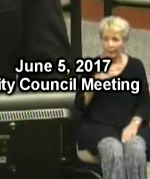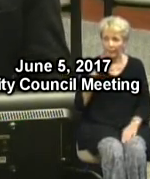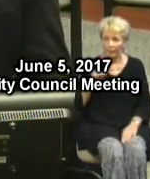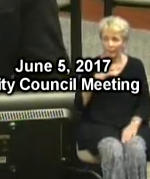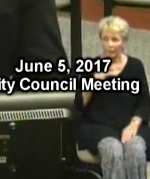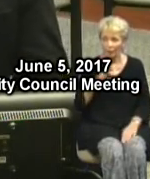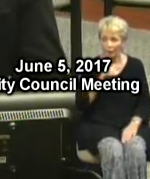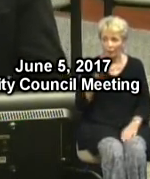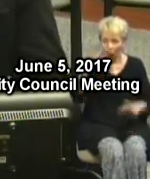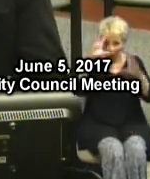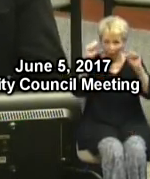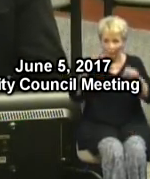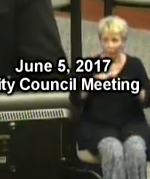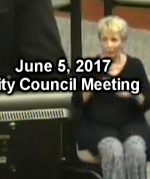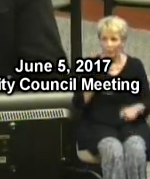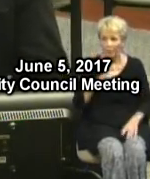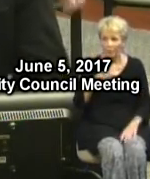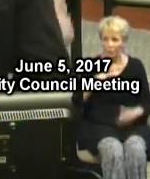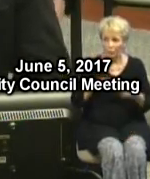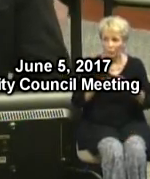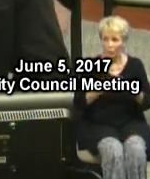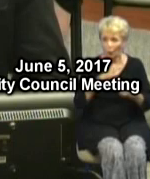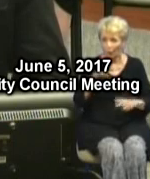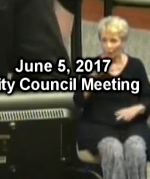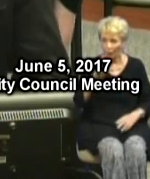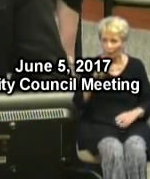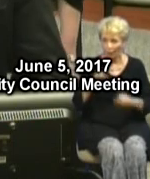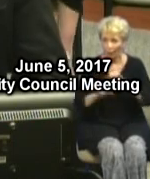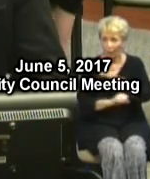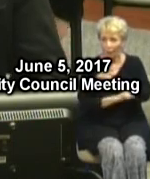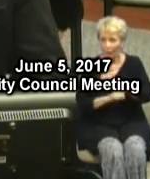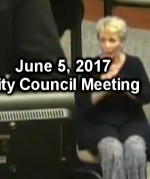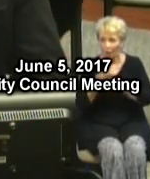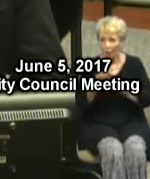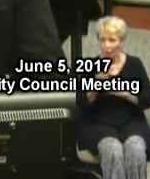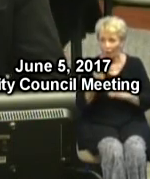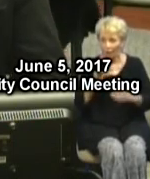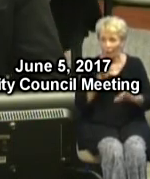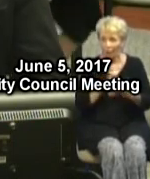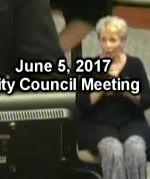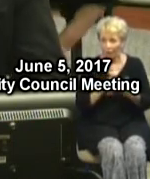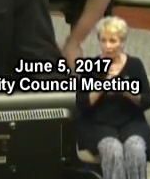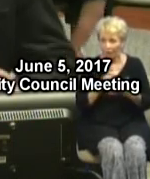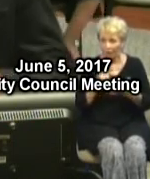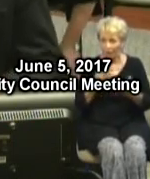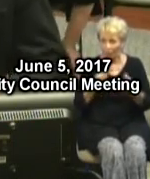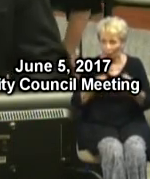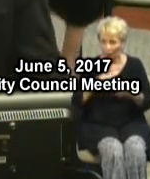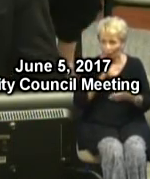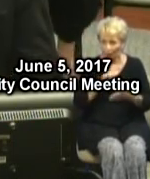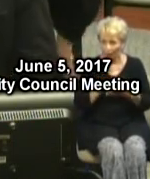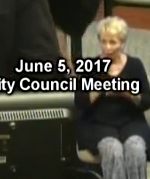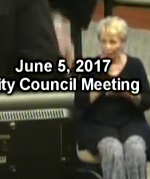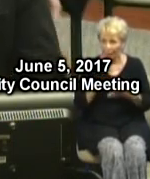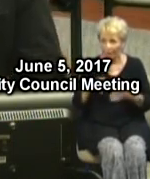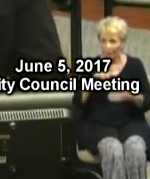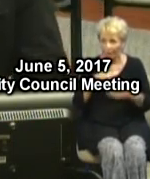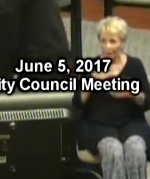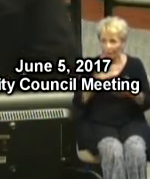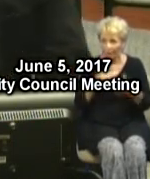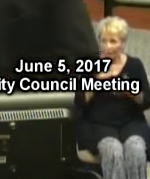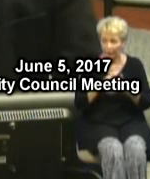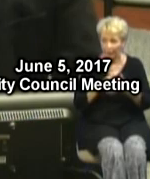a co-president of Historic Burke Foundation, which owns several historic properties that are they're fairly close to this